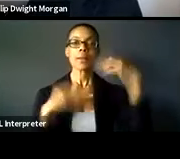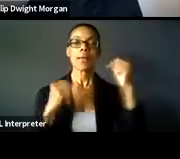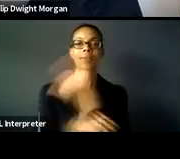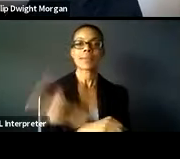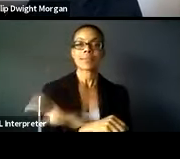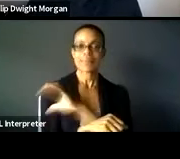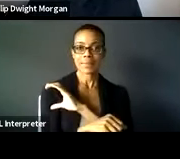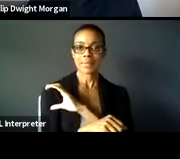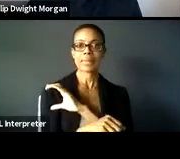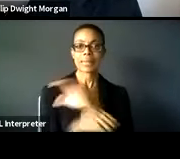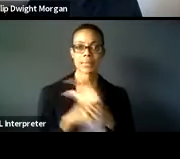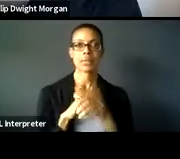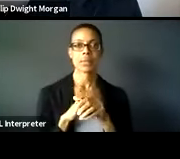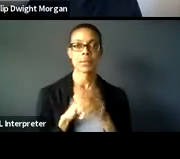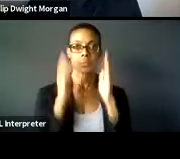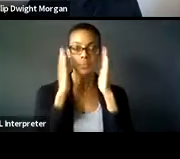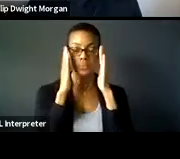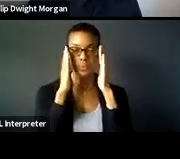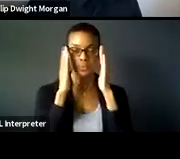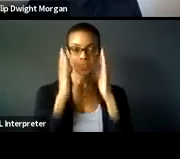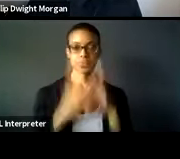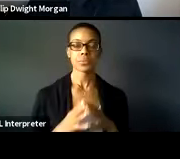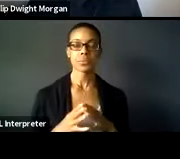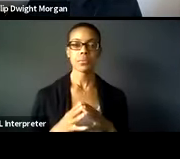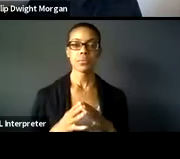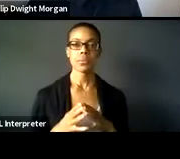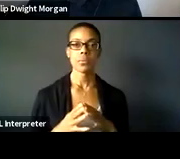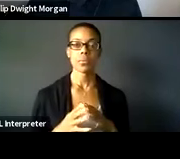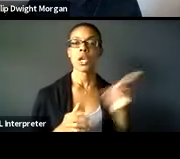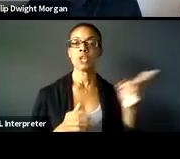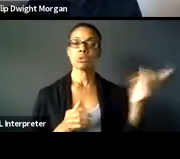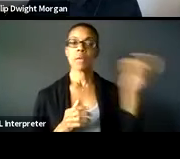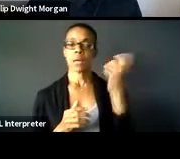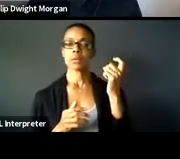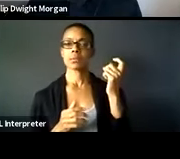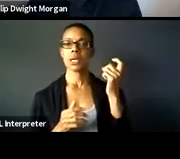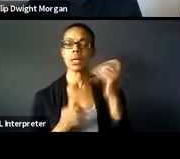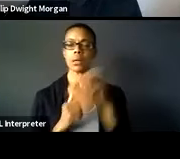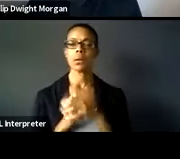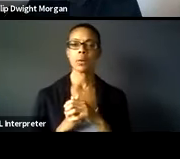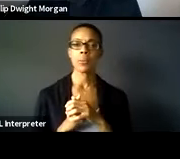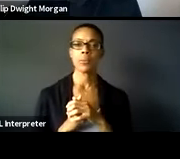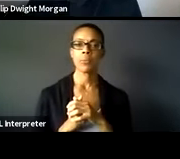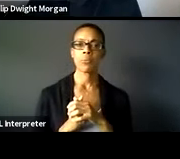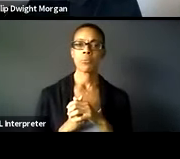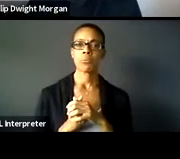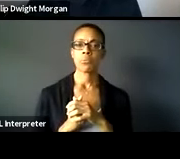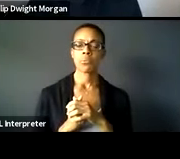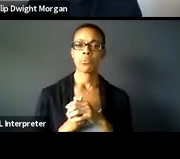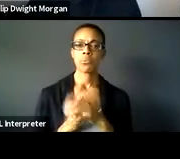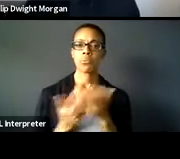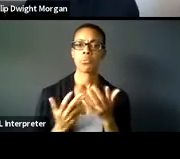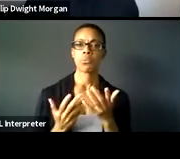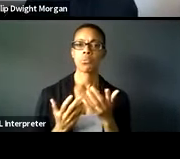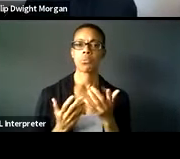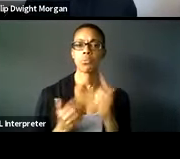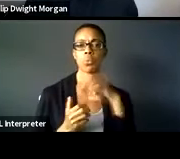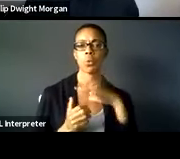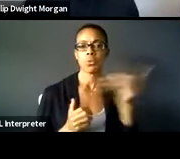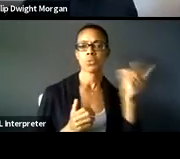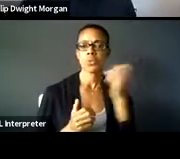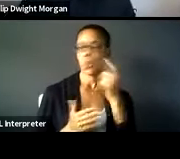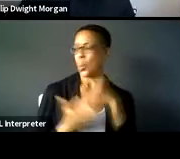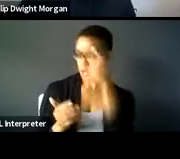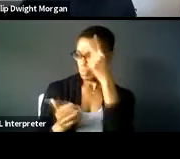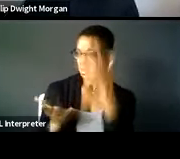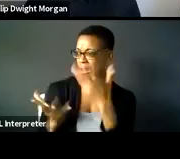with some food stuff. So I know there's some people here I can actually connect with. But she asked me a question and she said, I want you to answer. She said, what do you think? And I